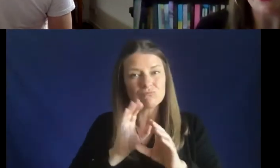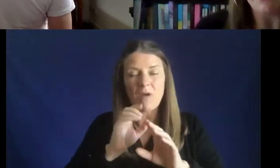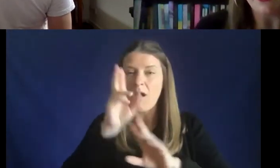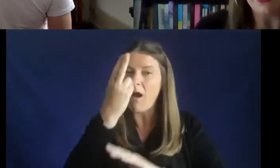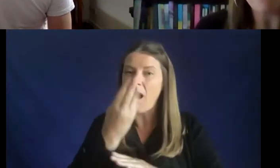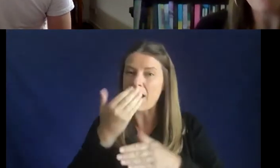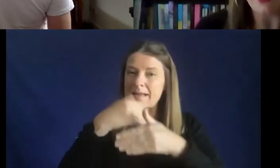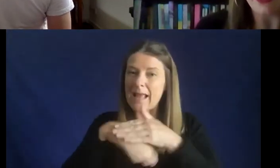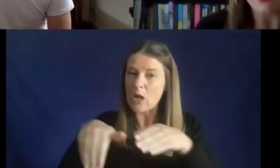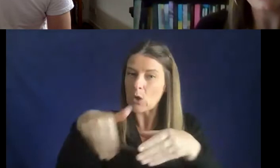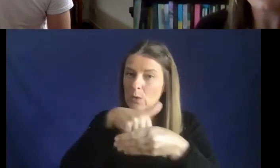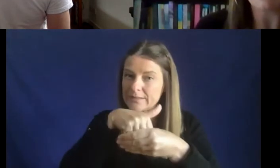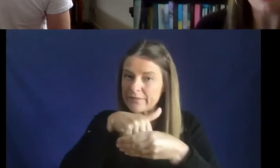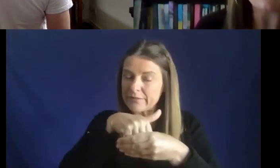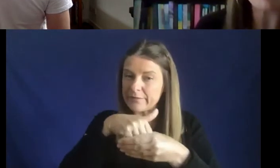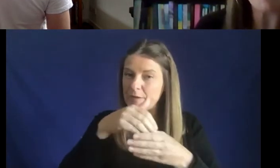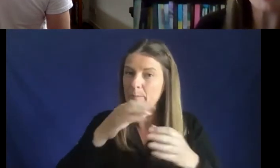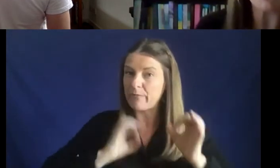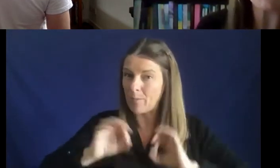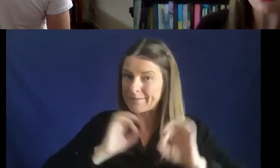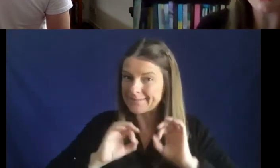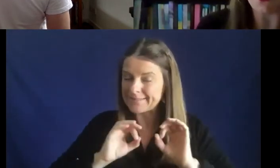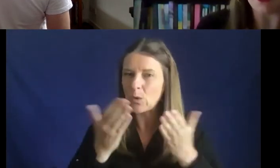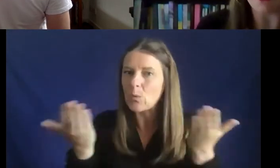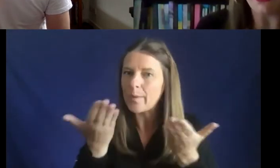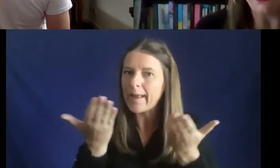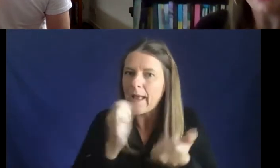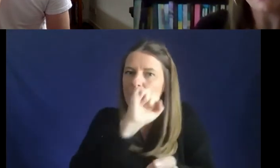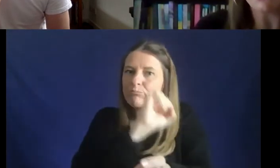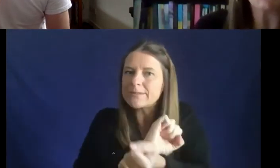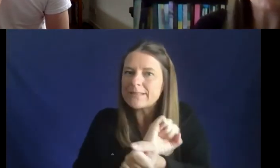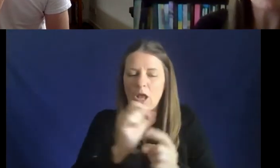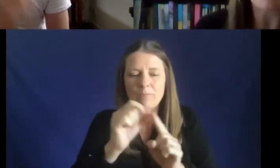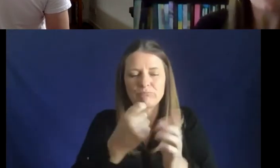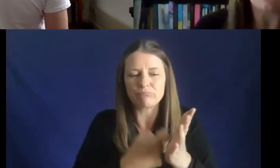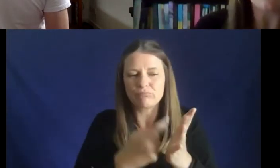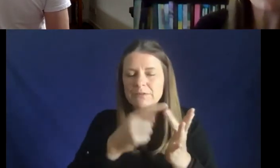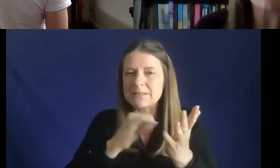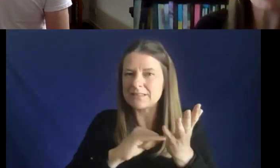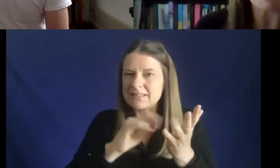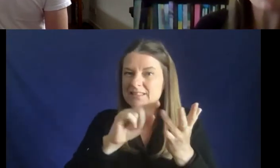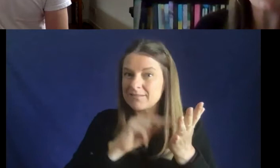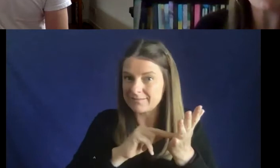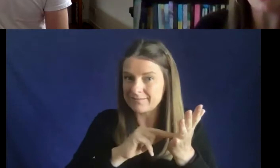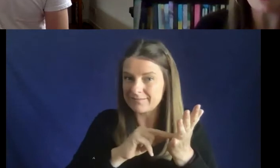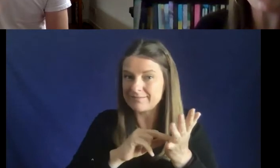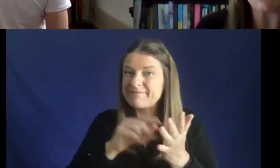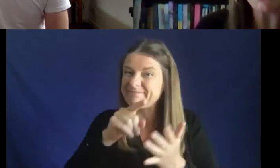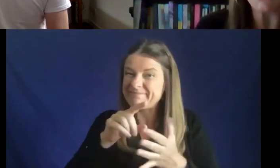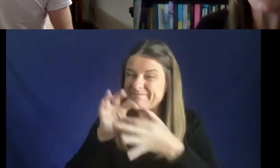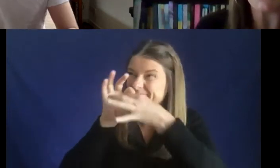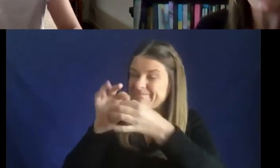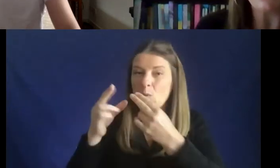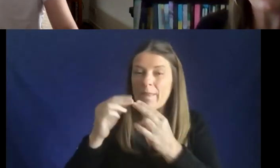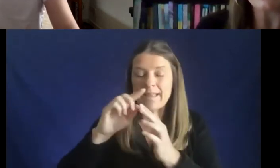prisons. And Ryan has been working with Jess Thorpe as his tutor. And Jess Thorpe is very well